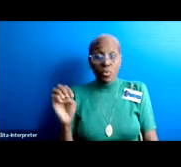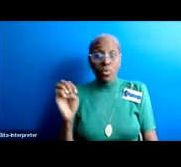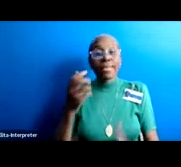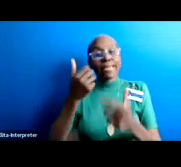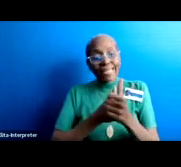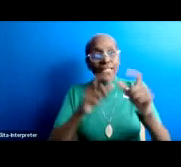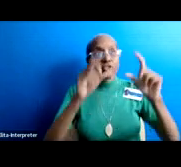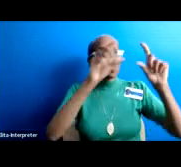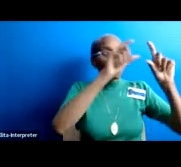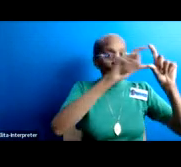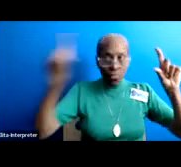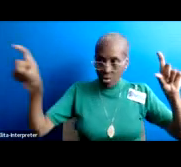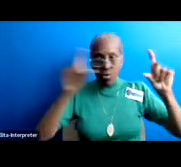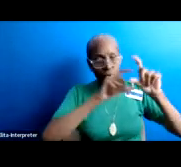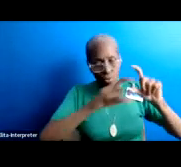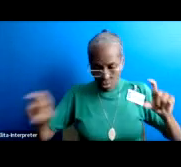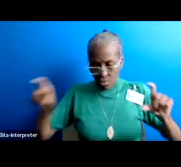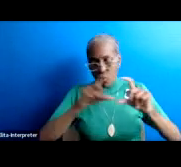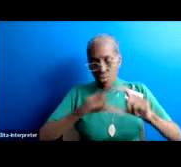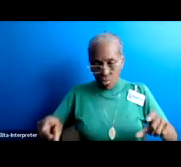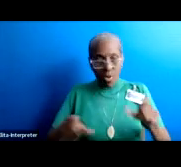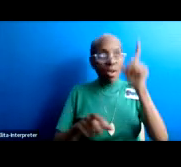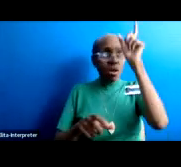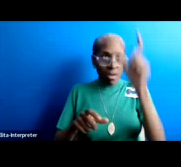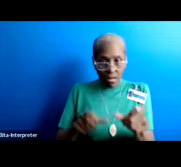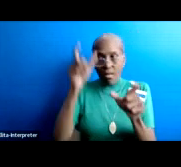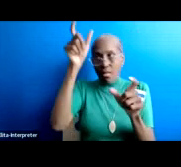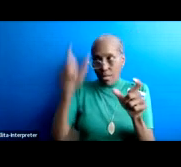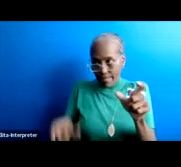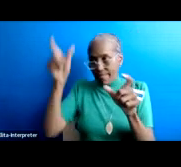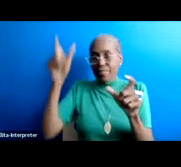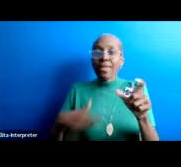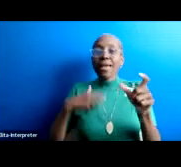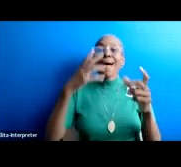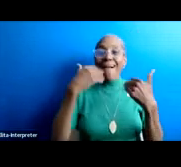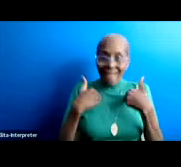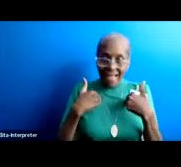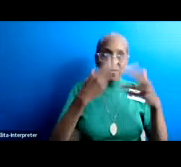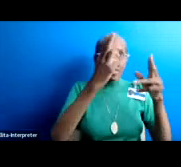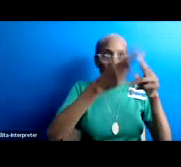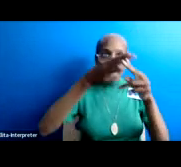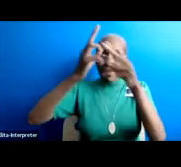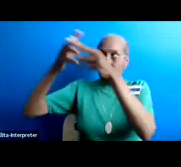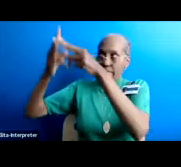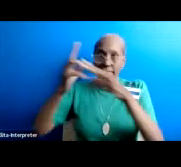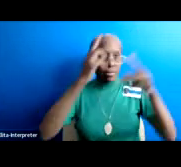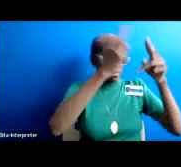each row and each column will have certain labels so that when a person using a screen reader is tabbing through that information, that